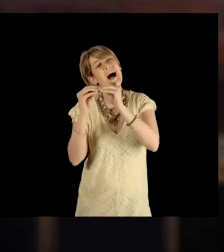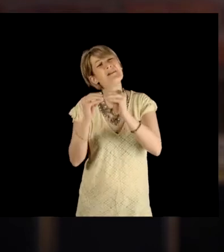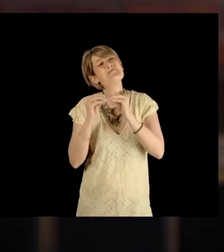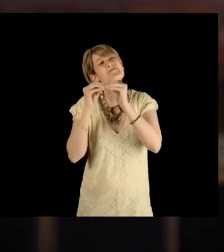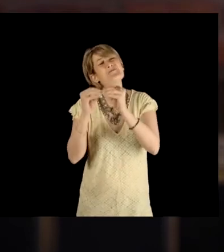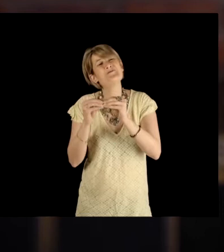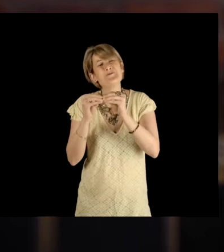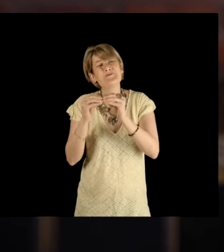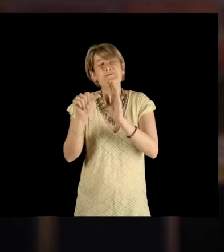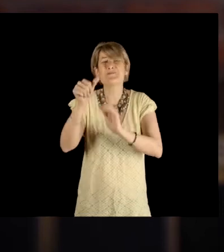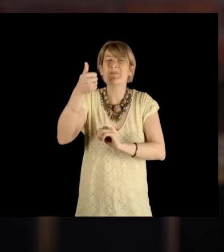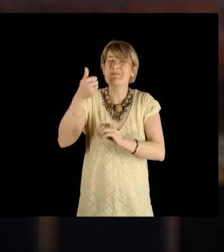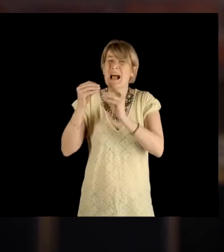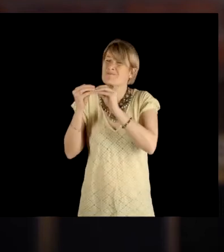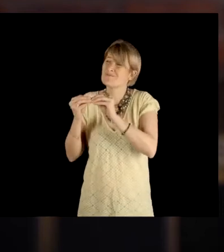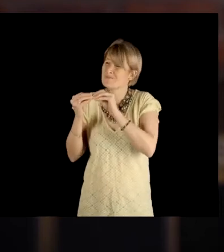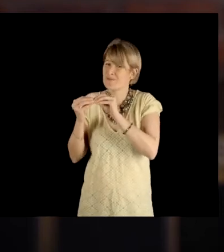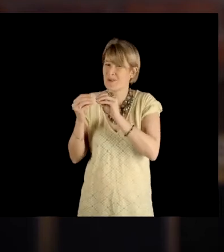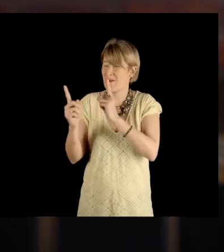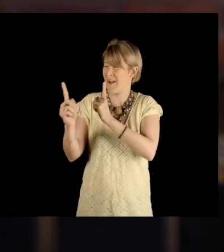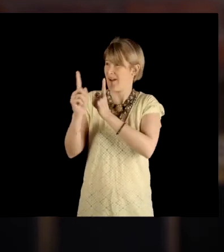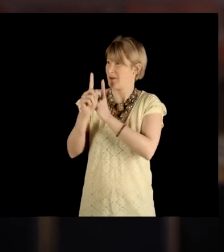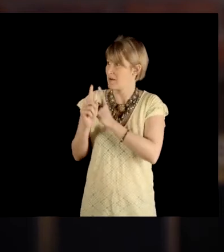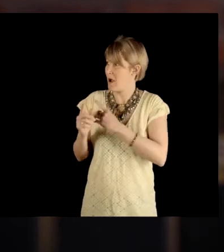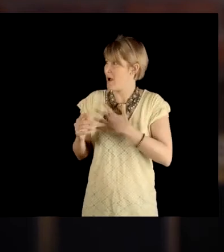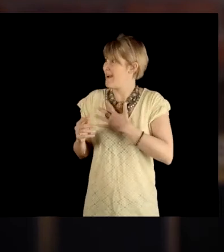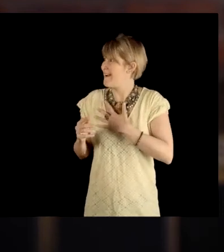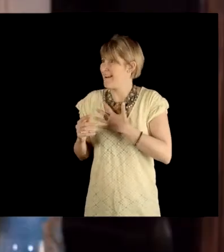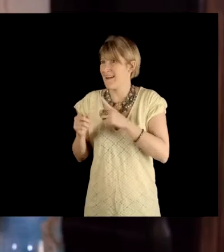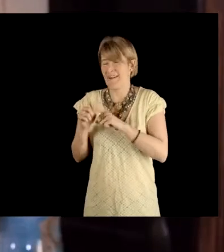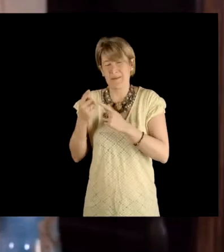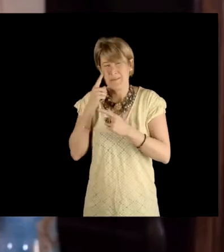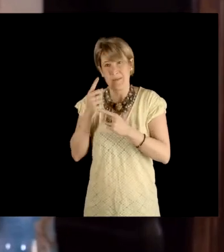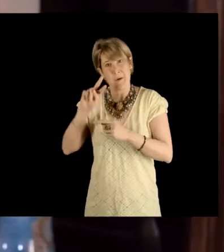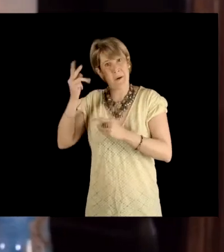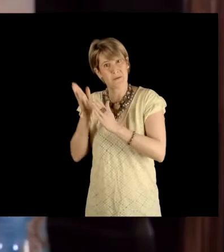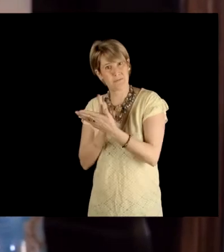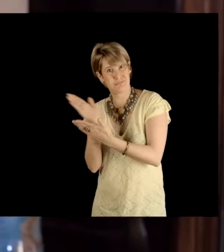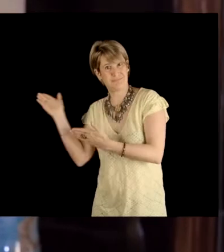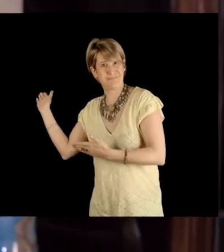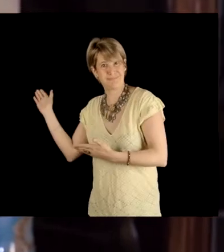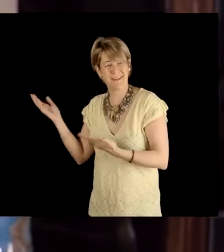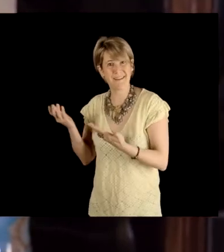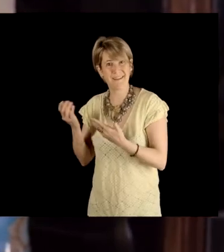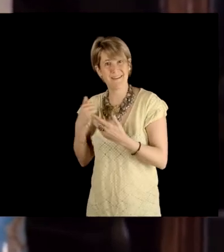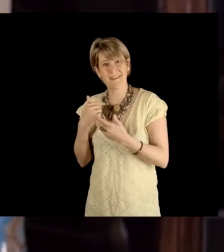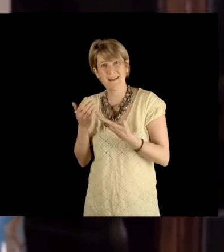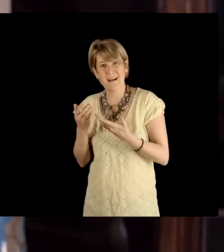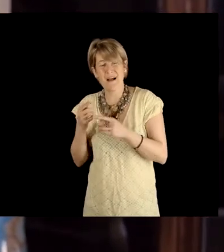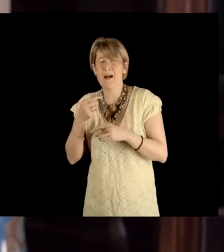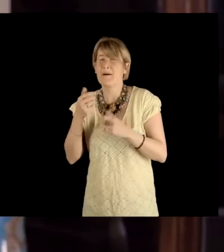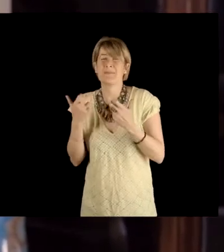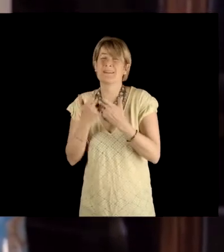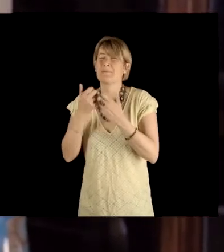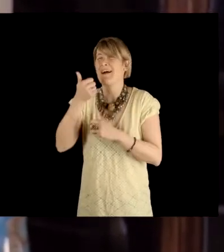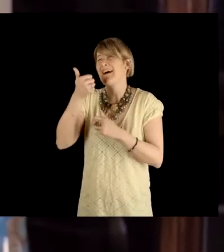snake. He felt it was a rope. Perception. He was madly in love. So even